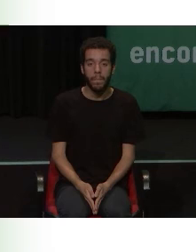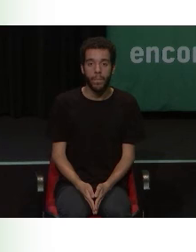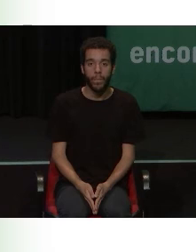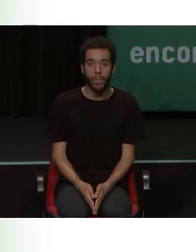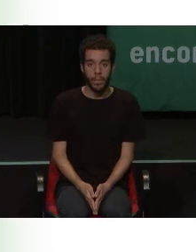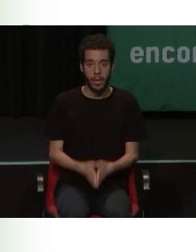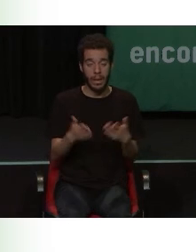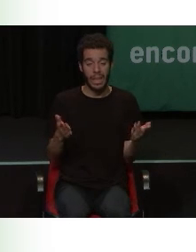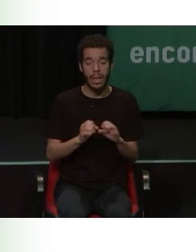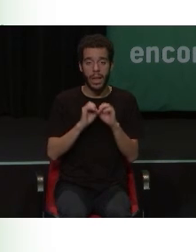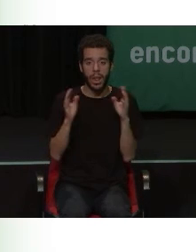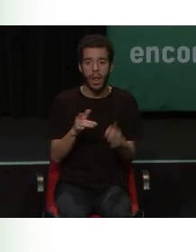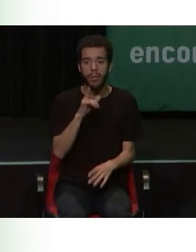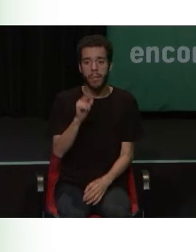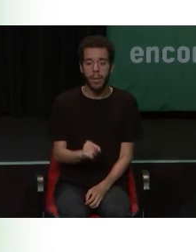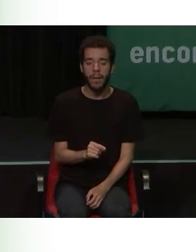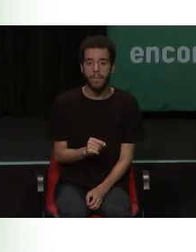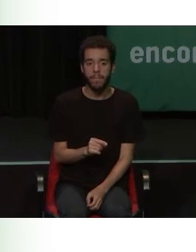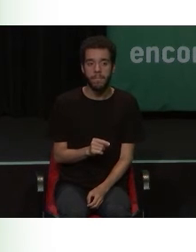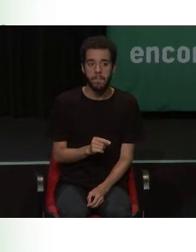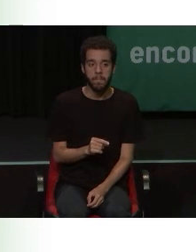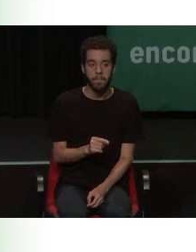physically. Obviously,